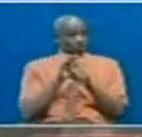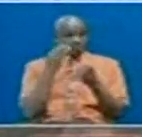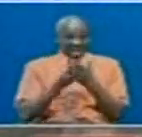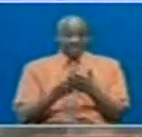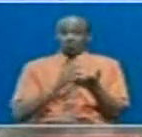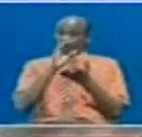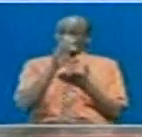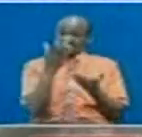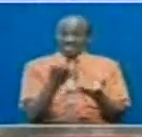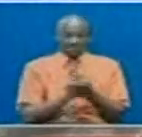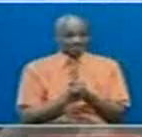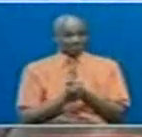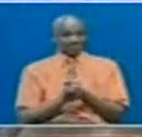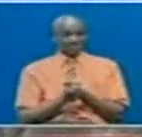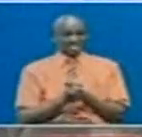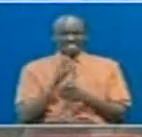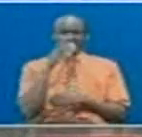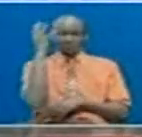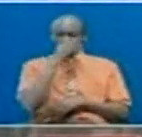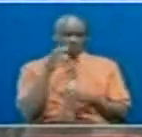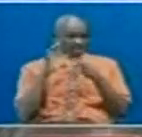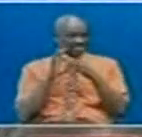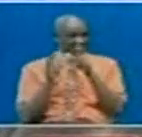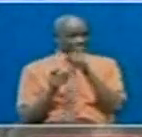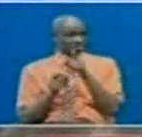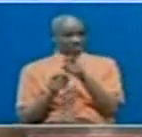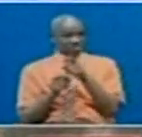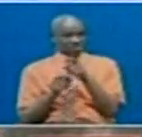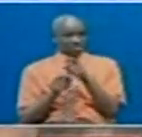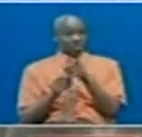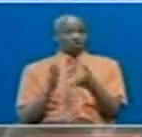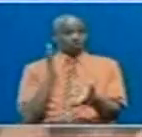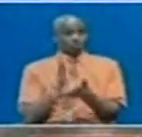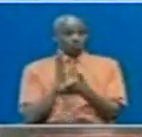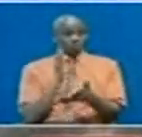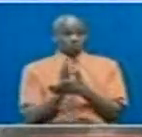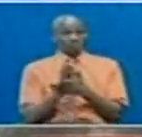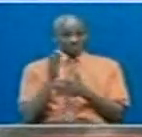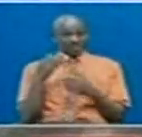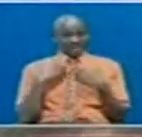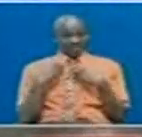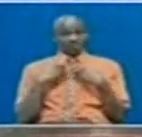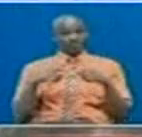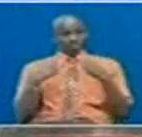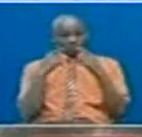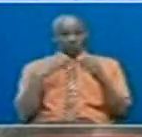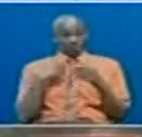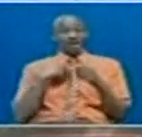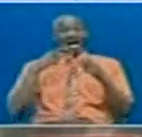invest. This beautiful culture is actually under assault from